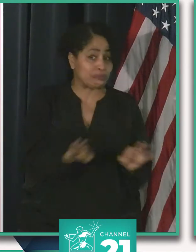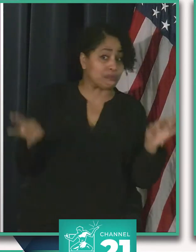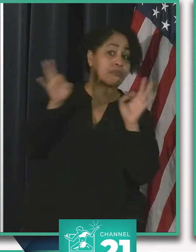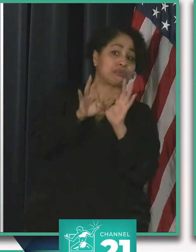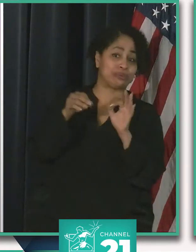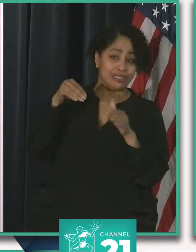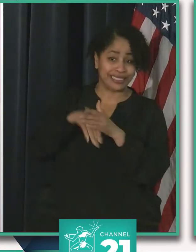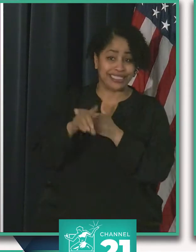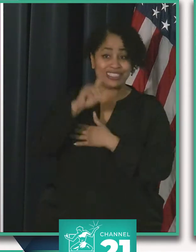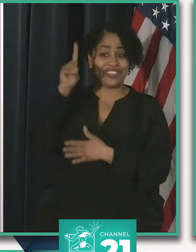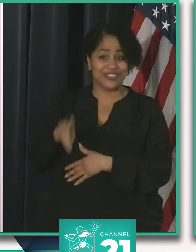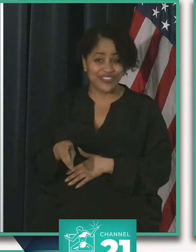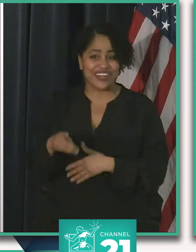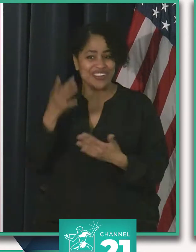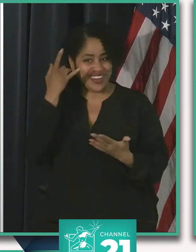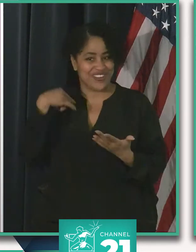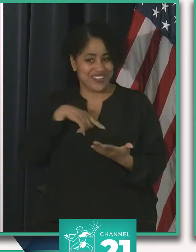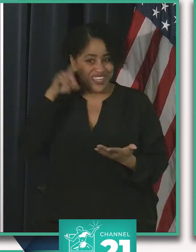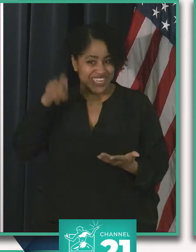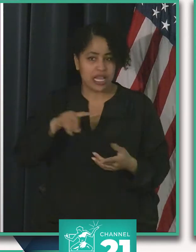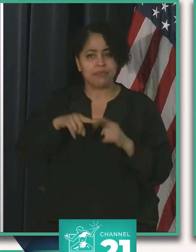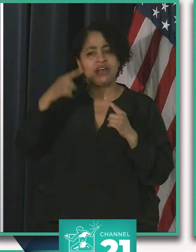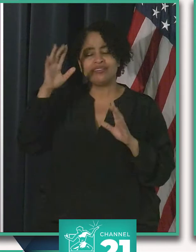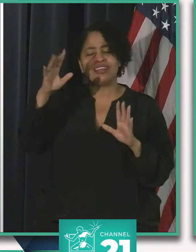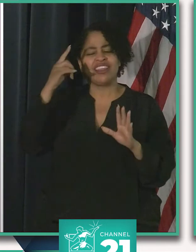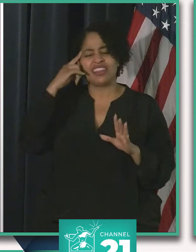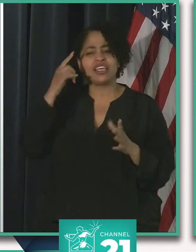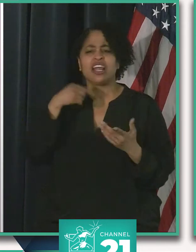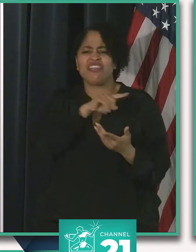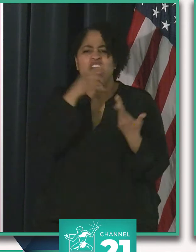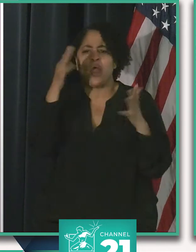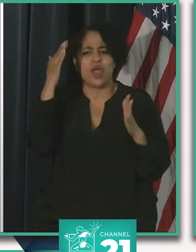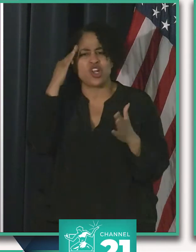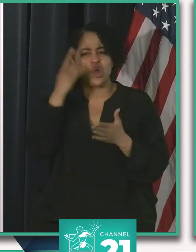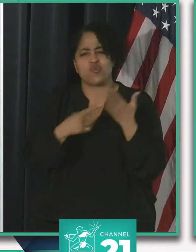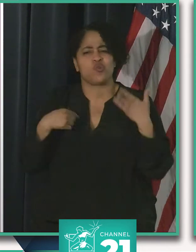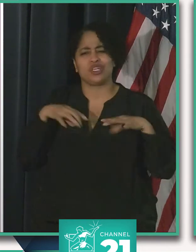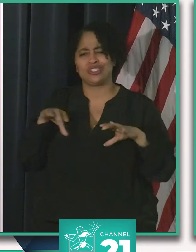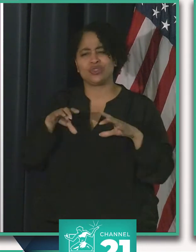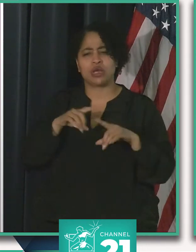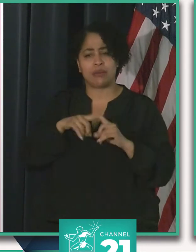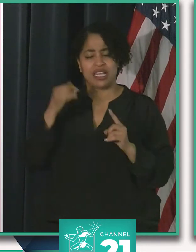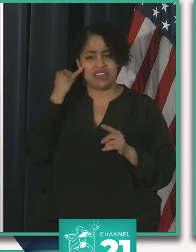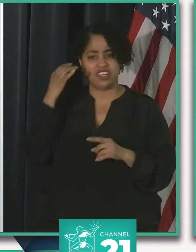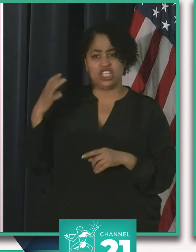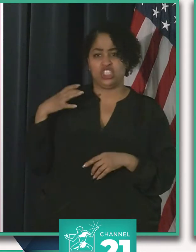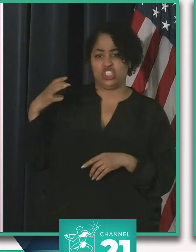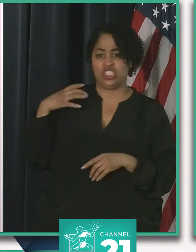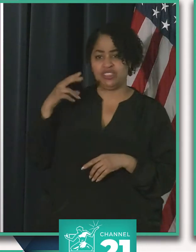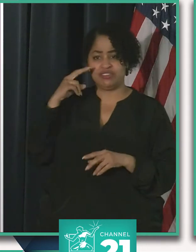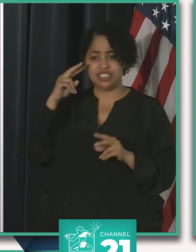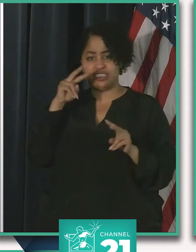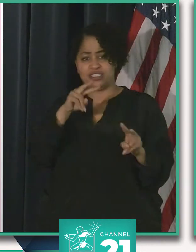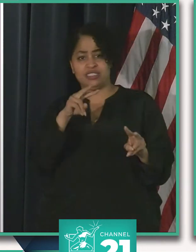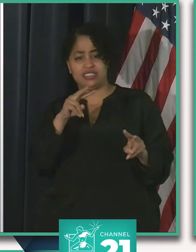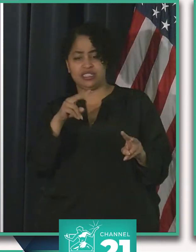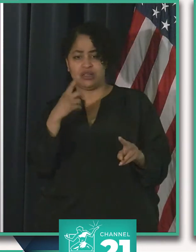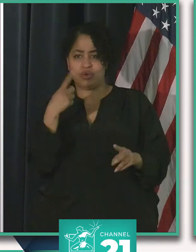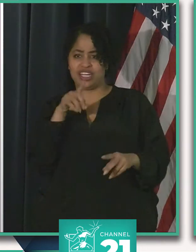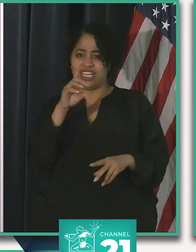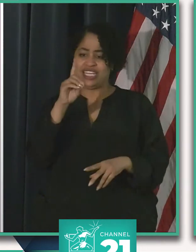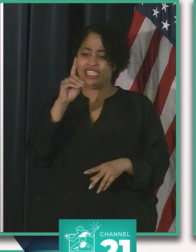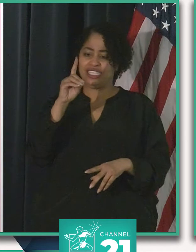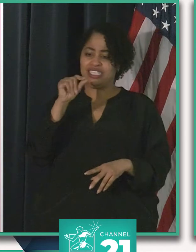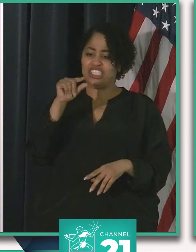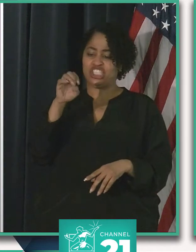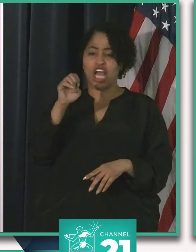this city. But think about this as a tactic, and they know what we're doing by now. But if the chief seizes one of these Dodge Chargers, he